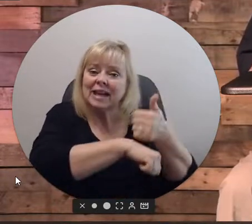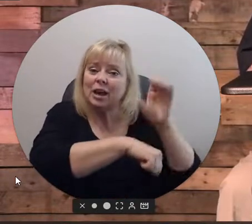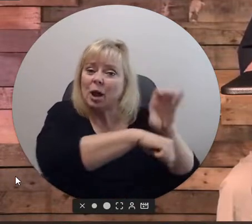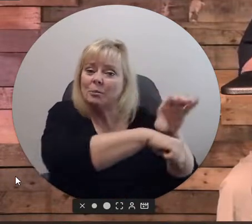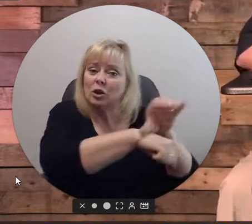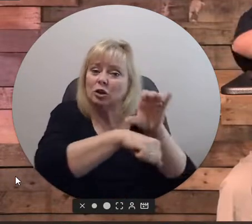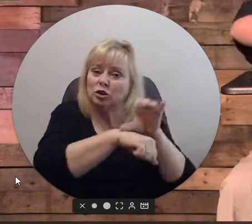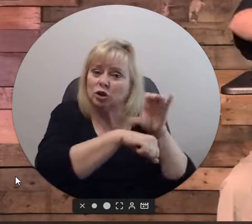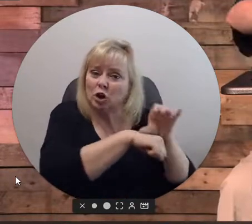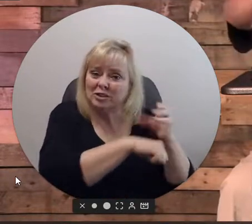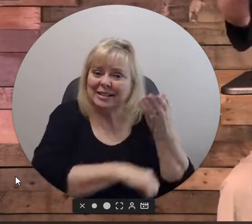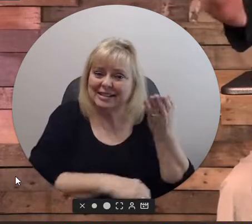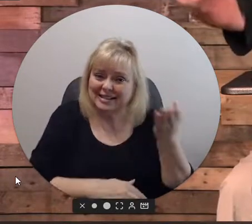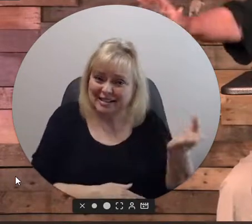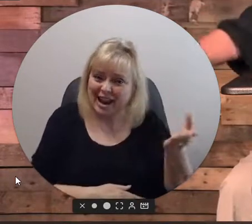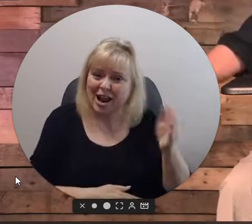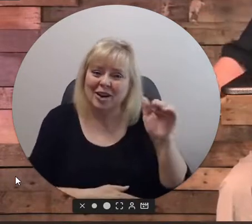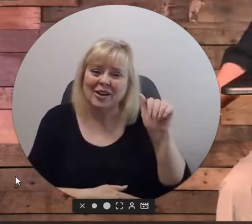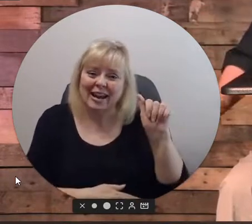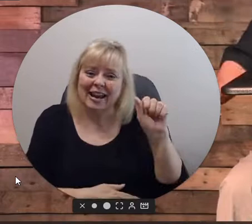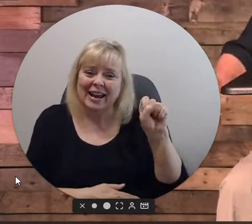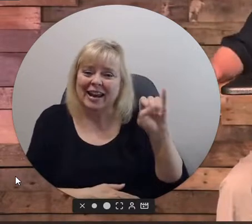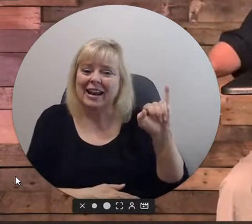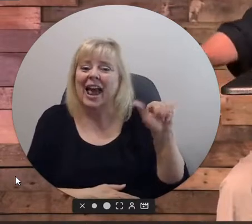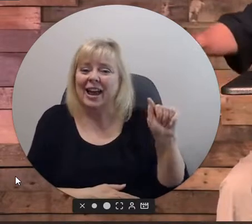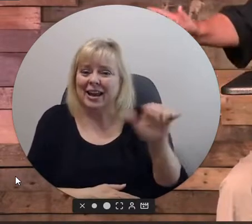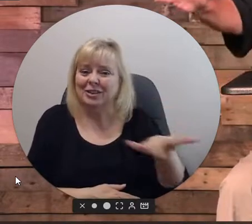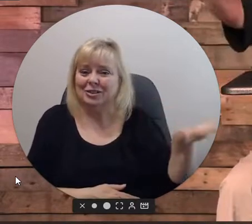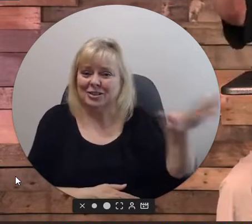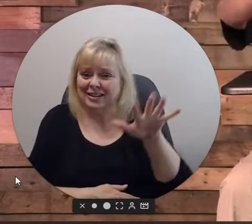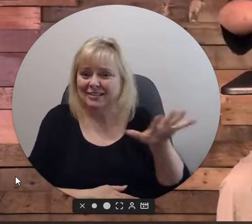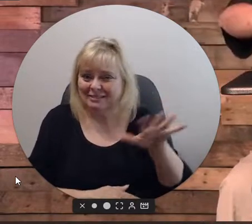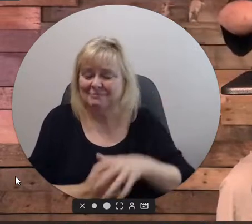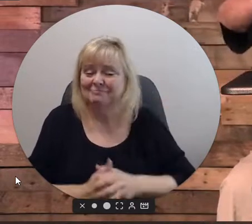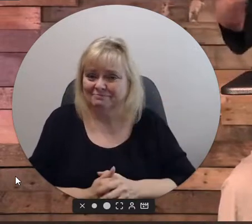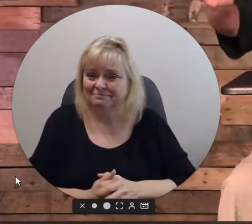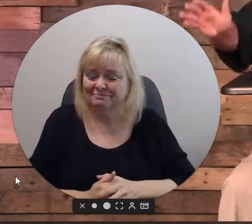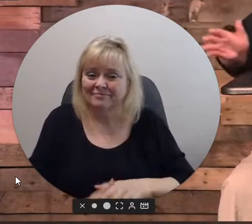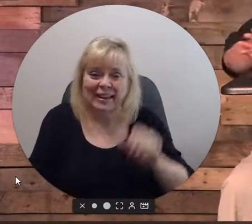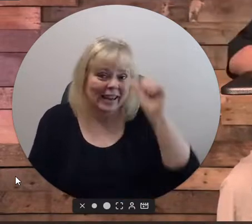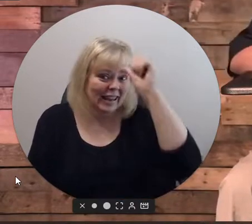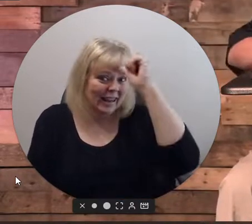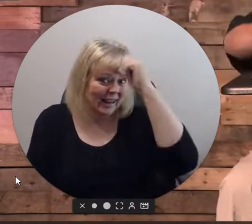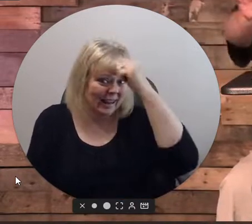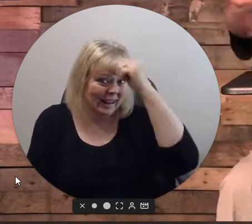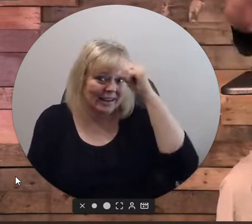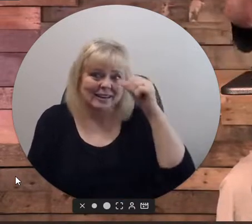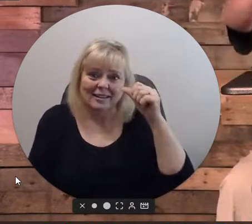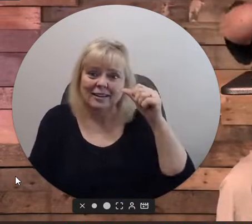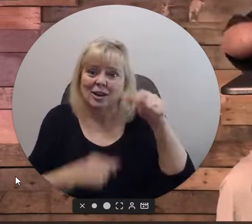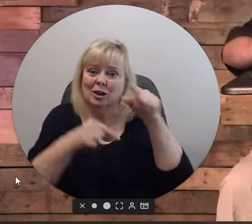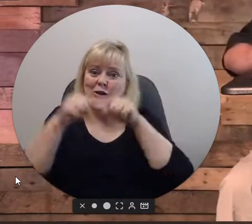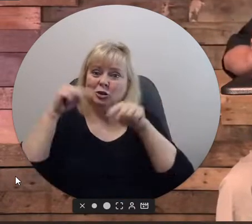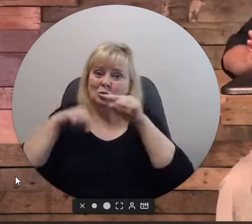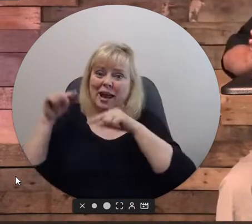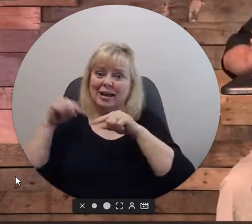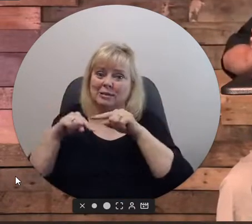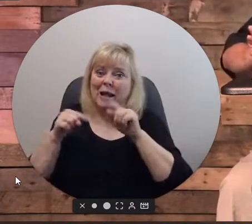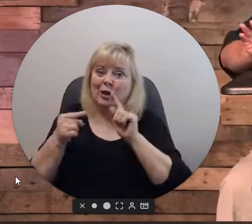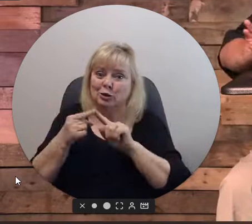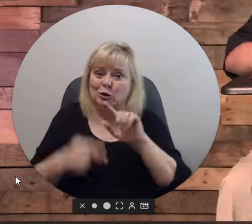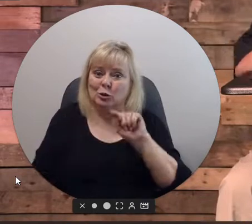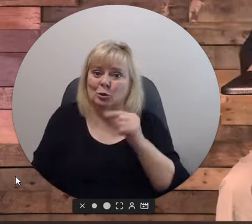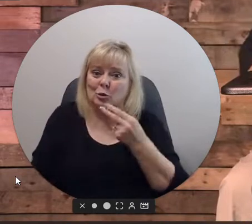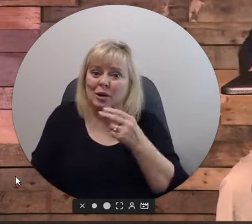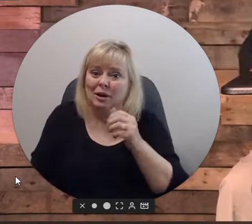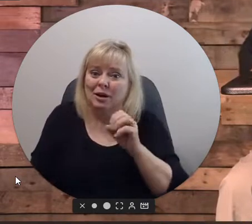scatter across the Far East. There are churches in India to this day that trace themselves back, their lineage back to the